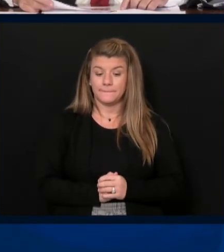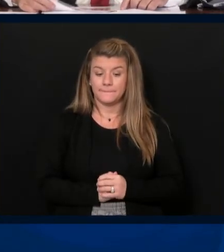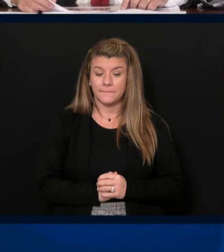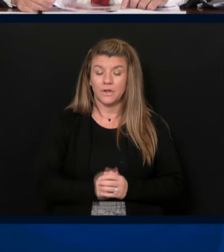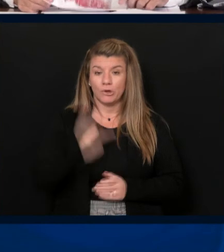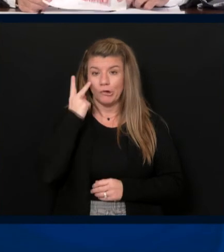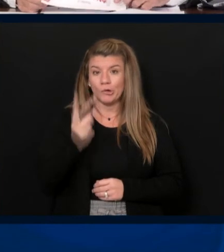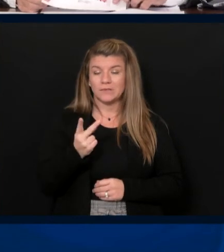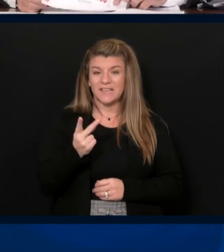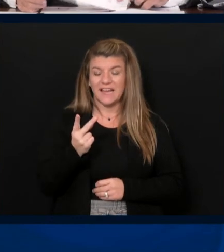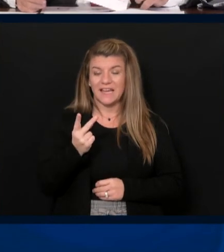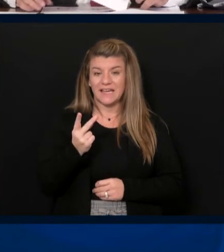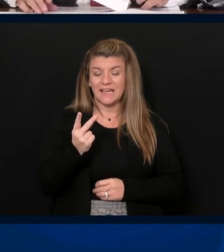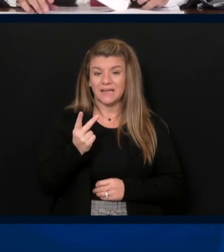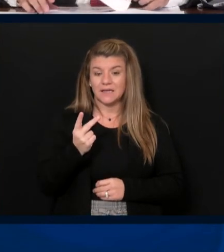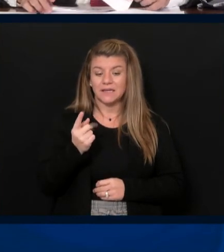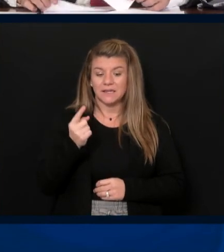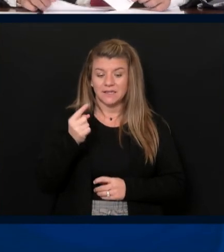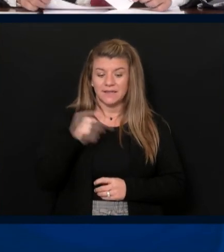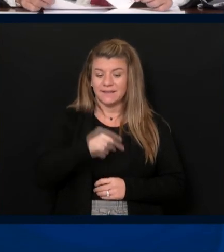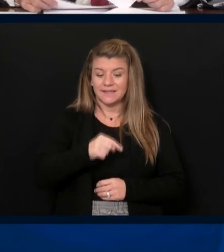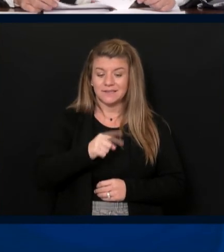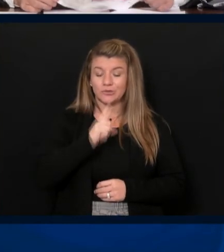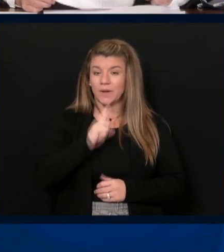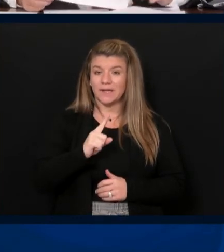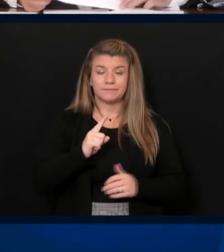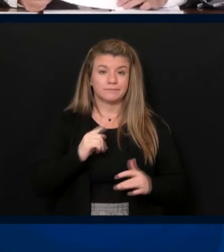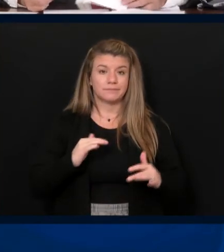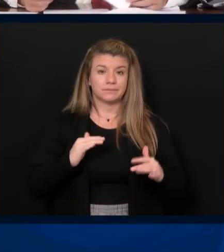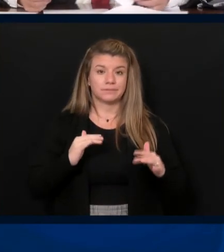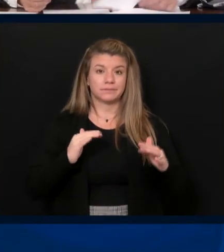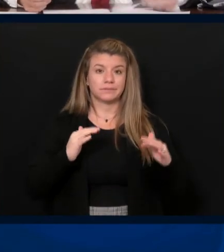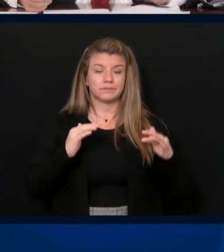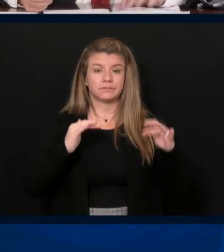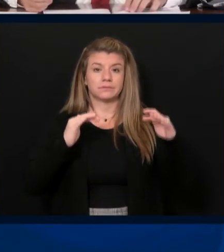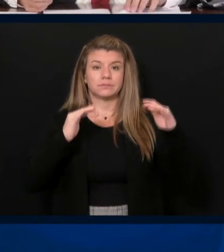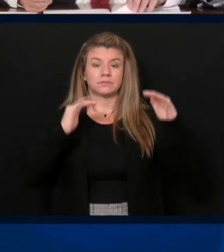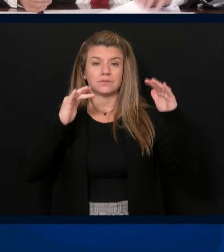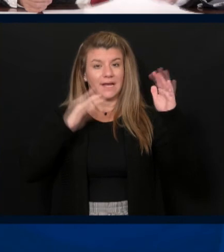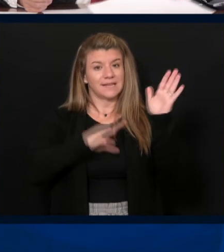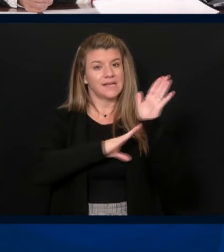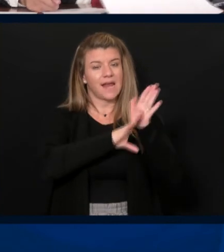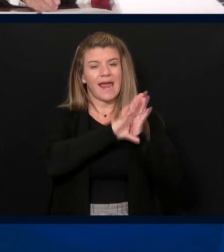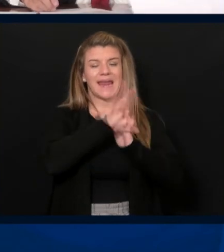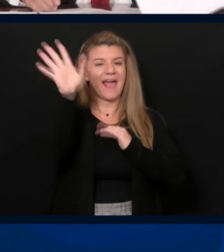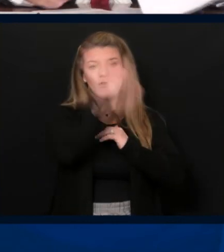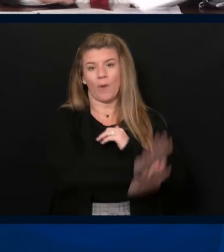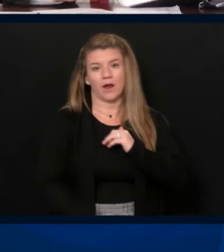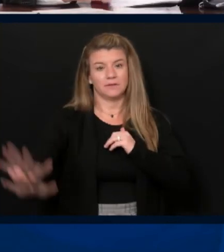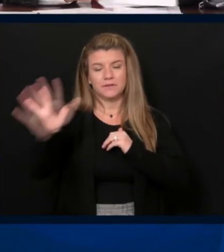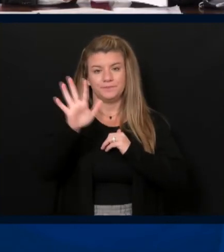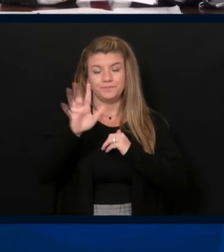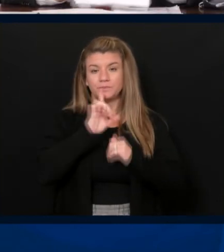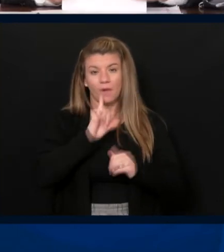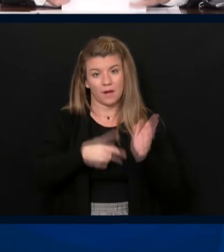you'll see that this thing is escalating across America like we can't imagine.